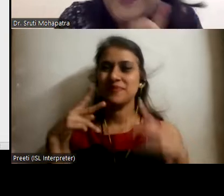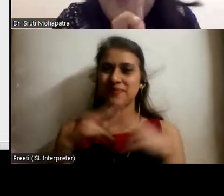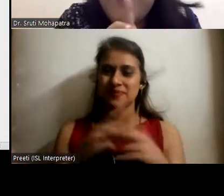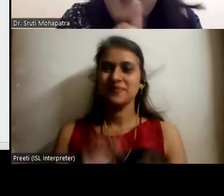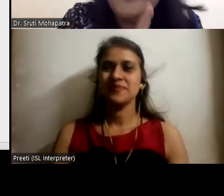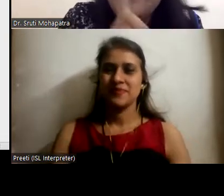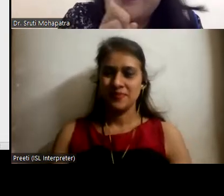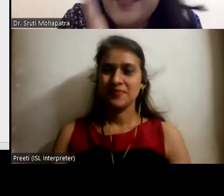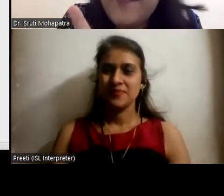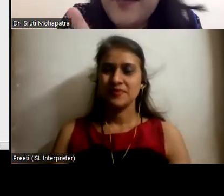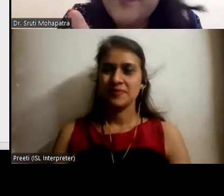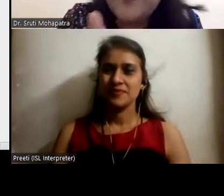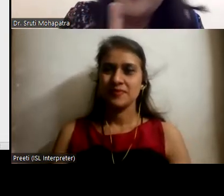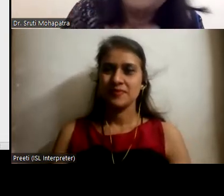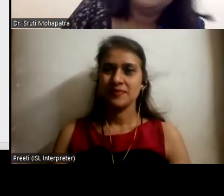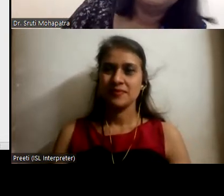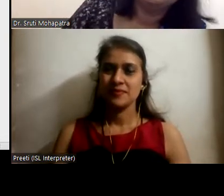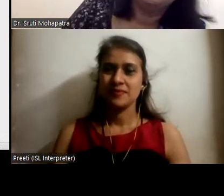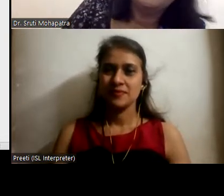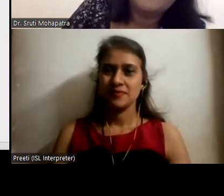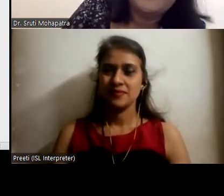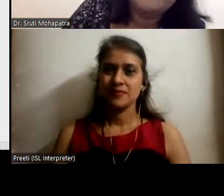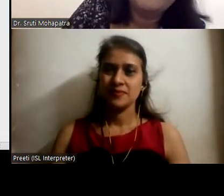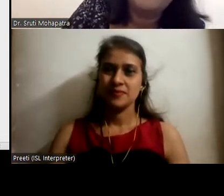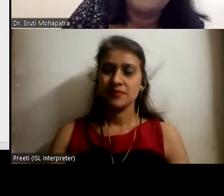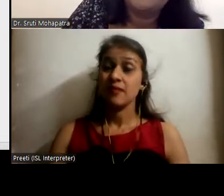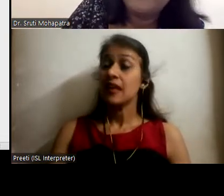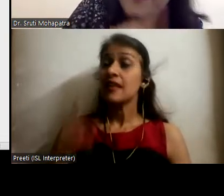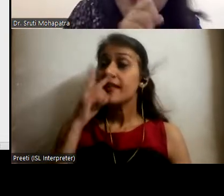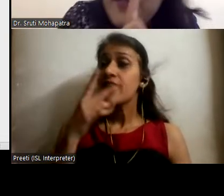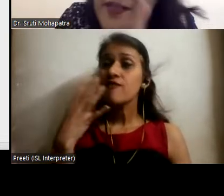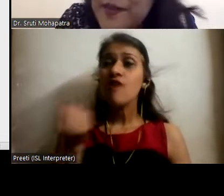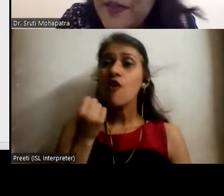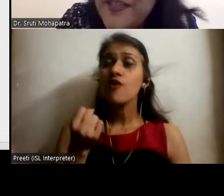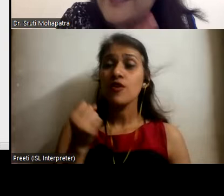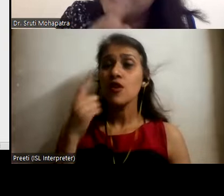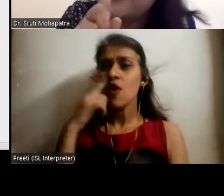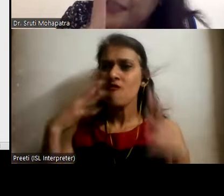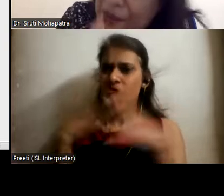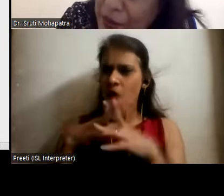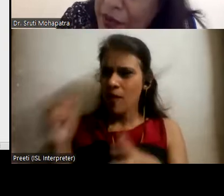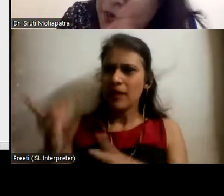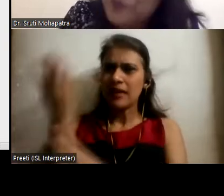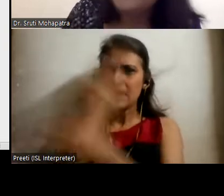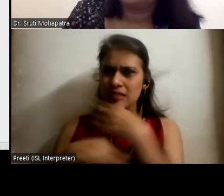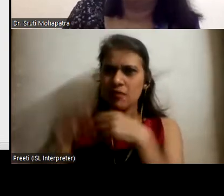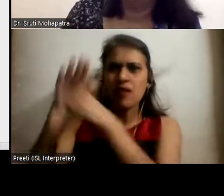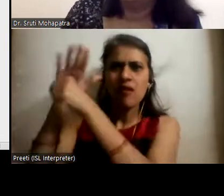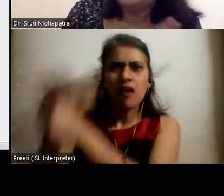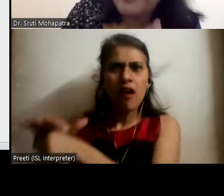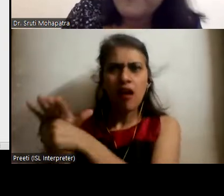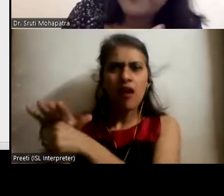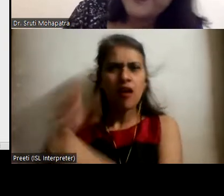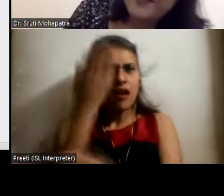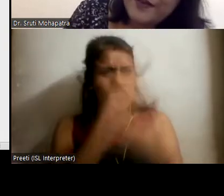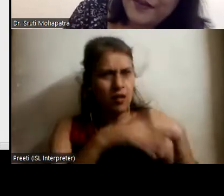So they found that they were being neglected by the men with disabilities in the disability movement.